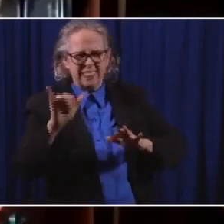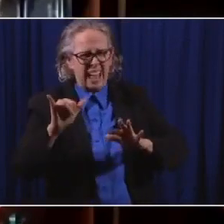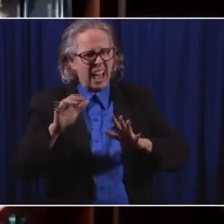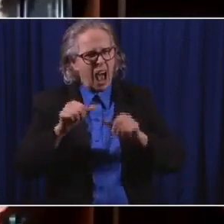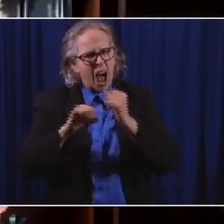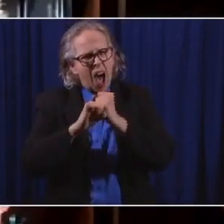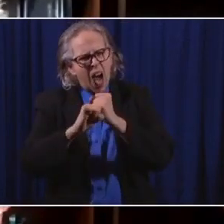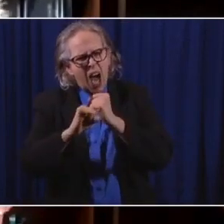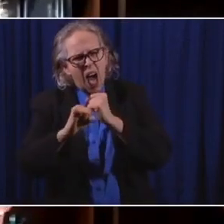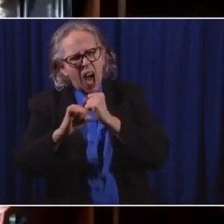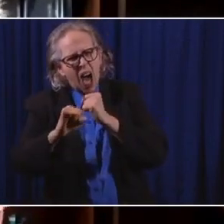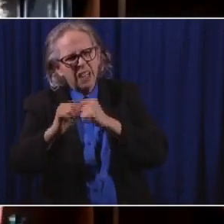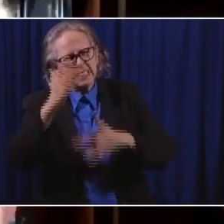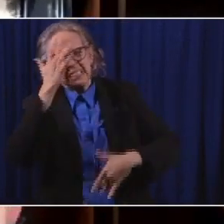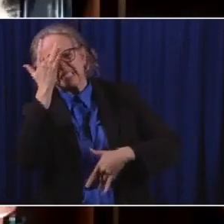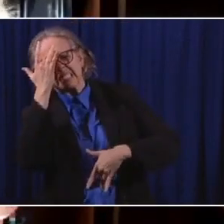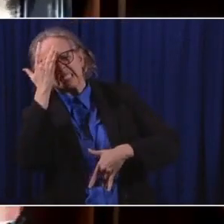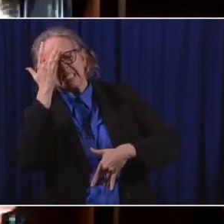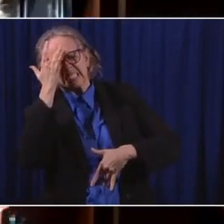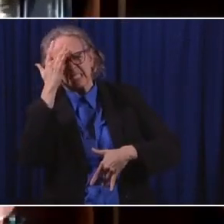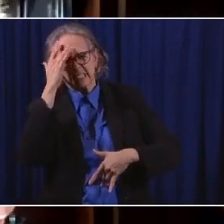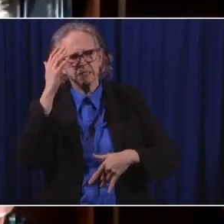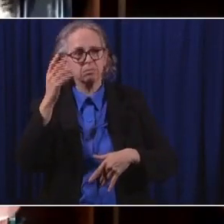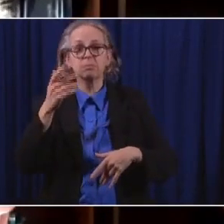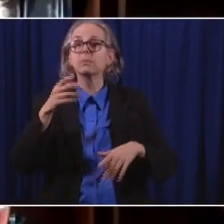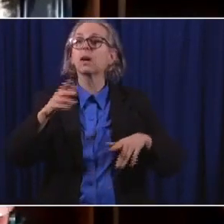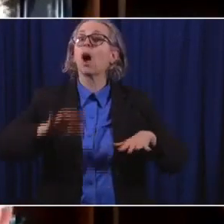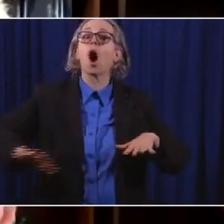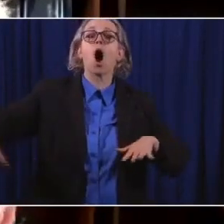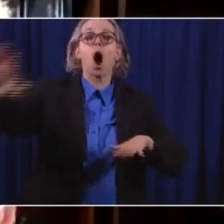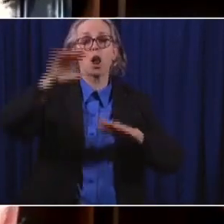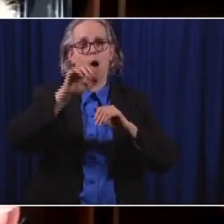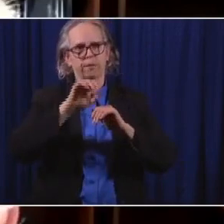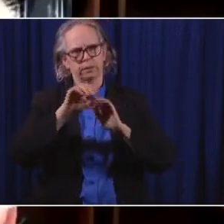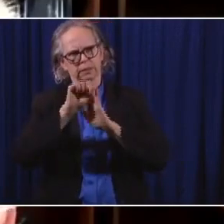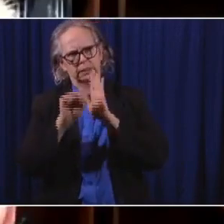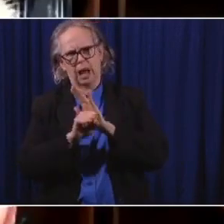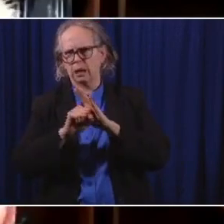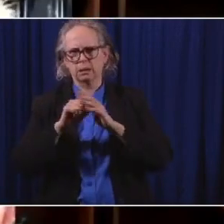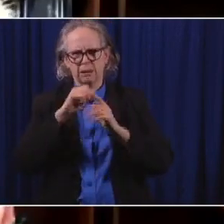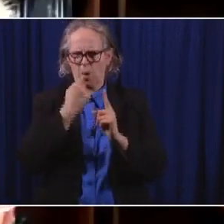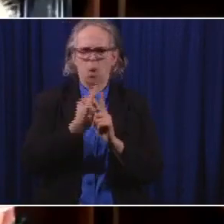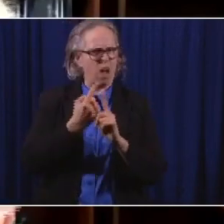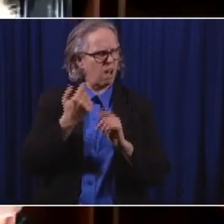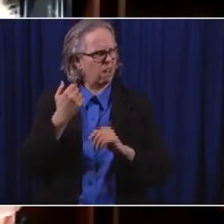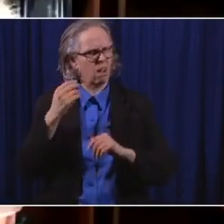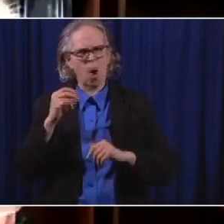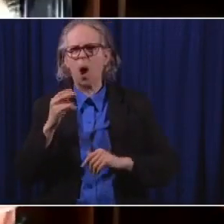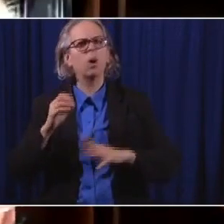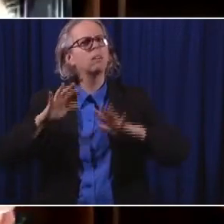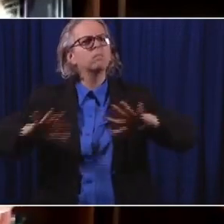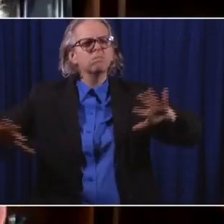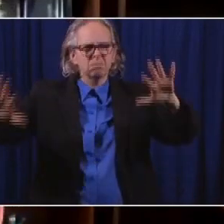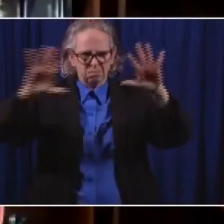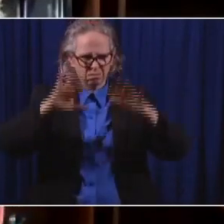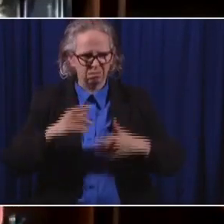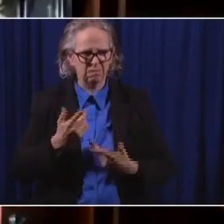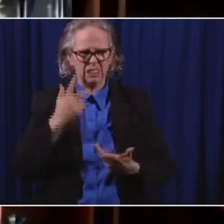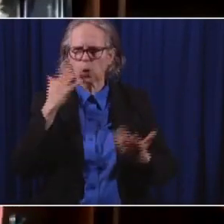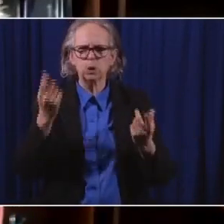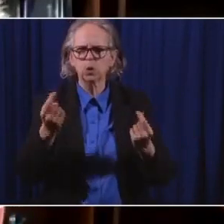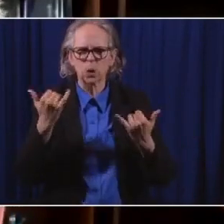a ongoing phenomena that people are starting their what they call long hauler clinics, where they're really getting people together to really help support